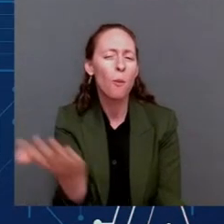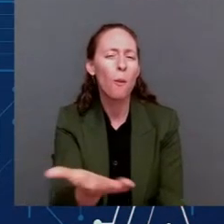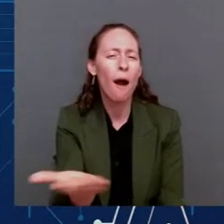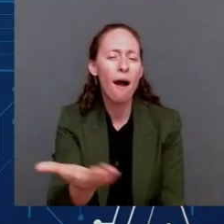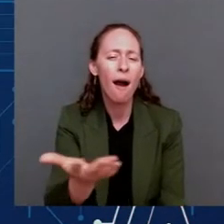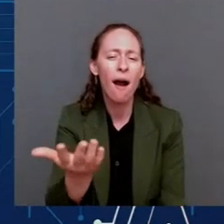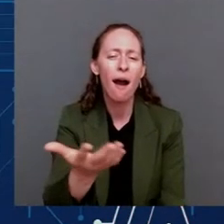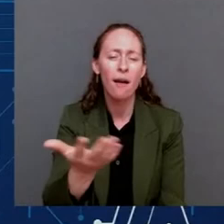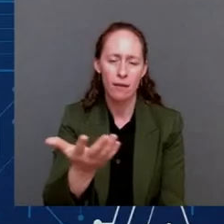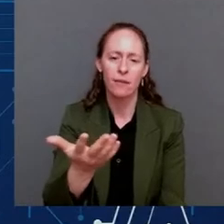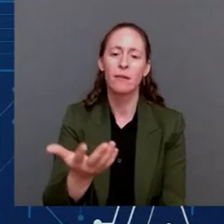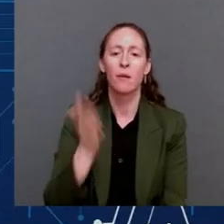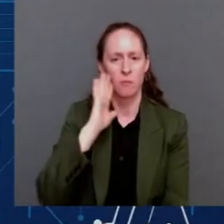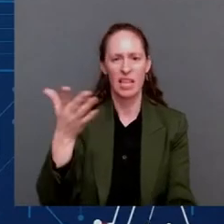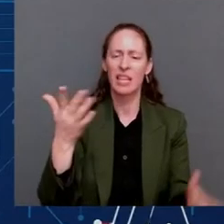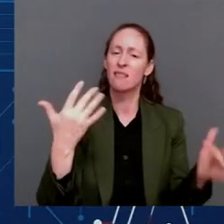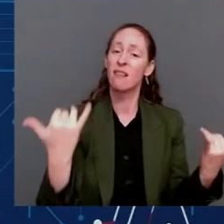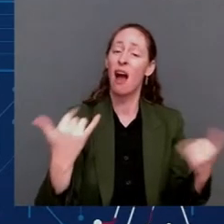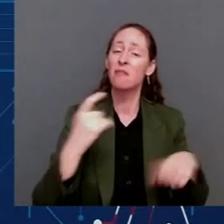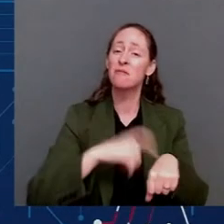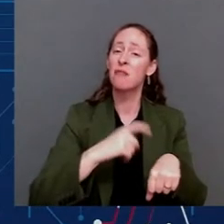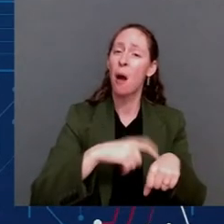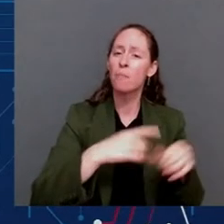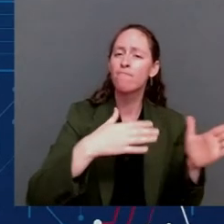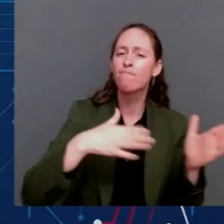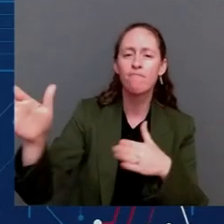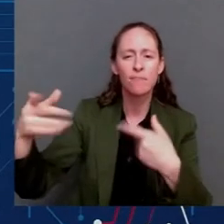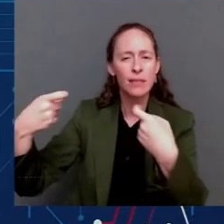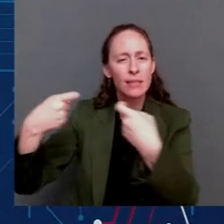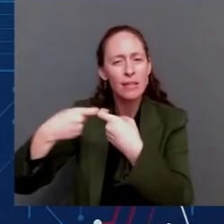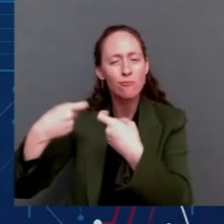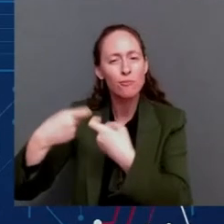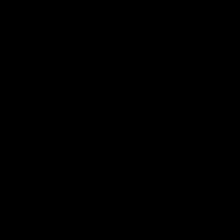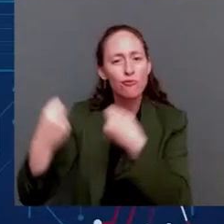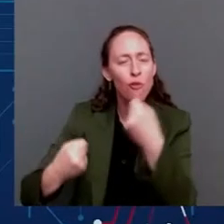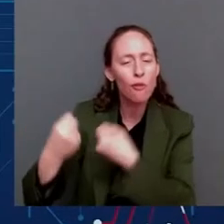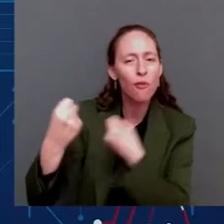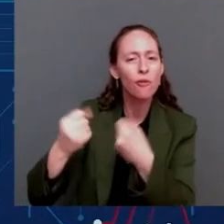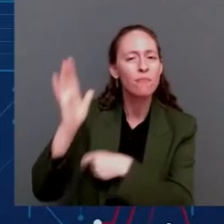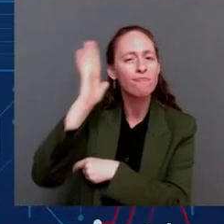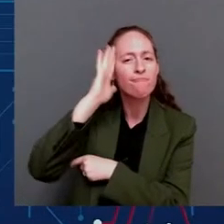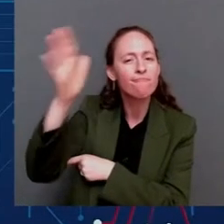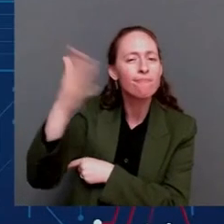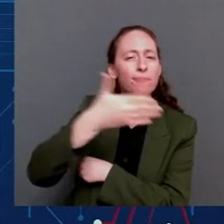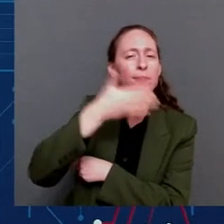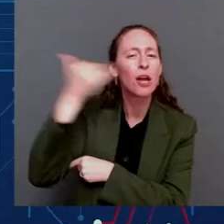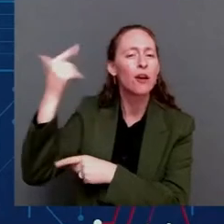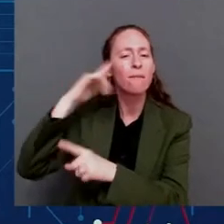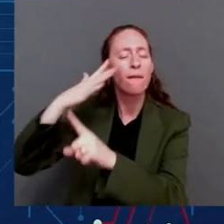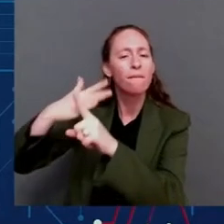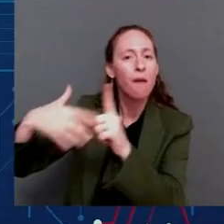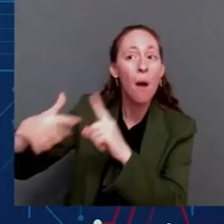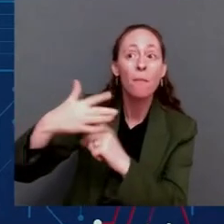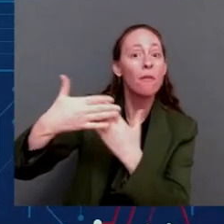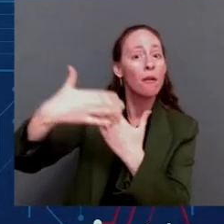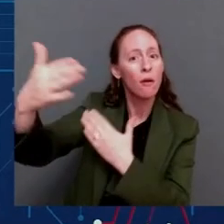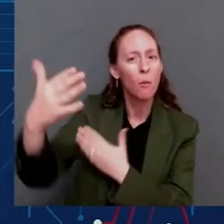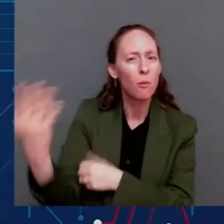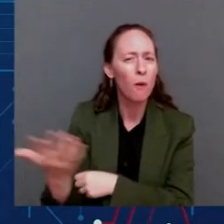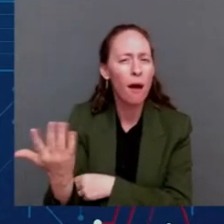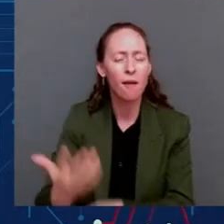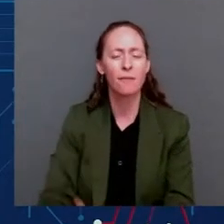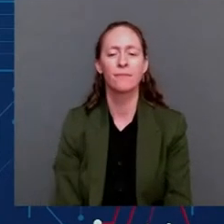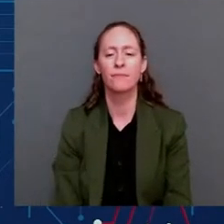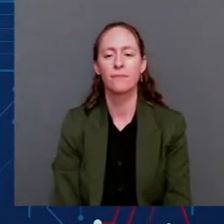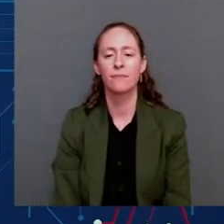to self-driving autonomous vehicles, which represents the future of mobility in our country, they require even more chips. This